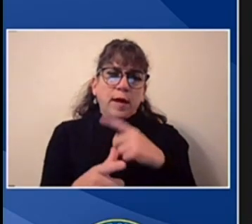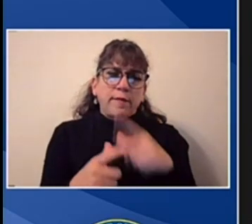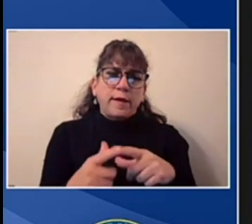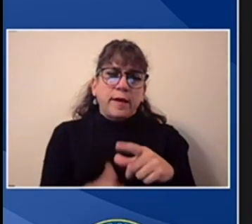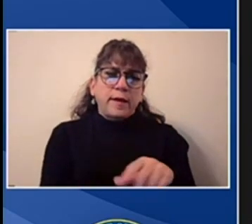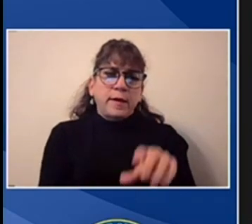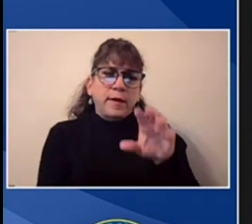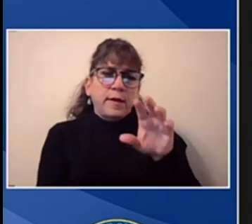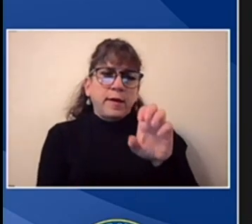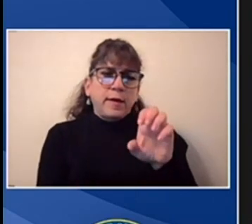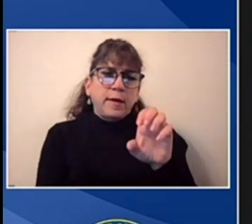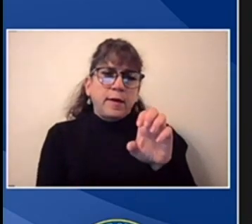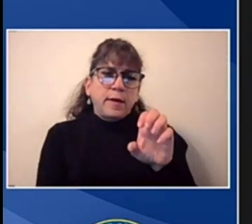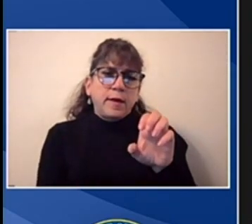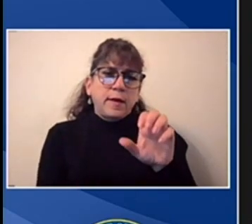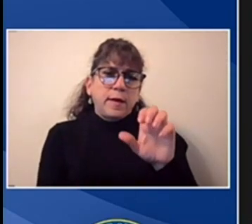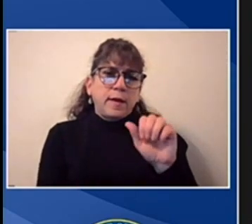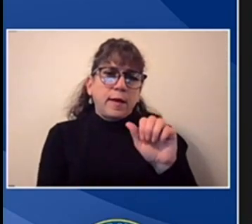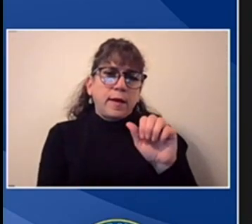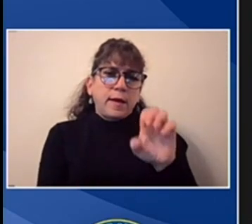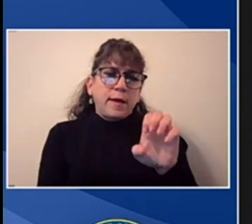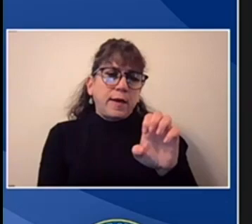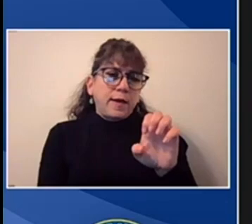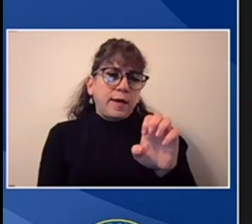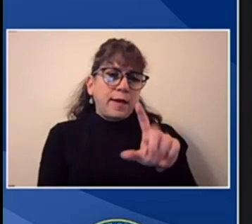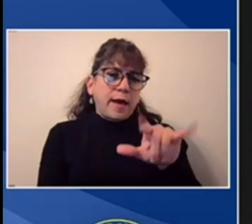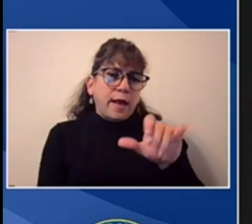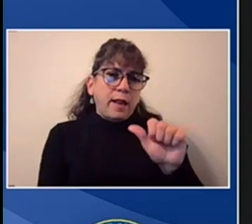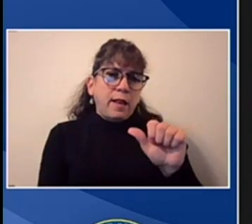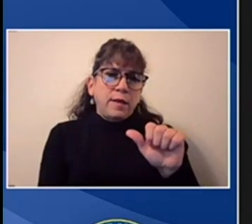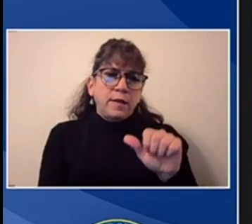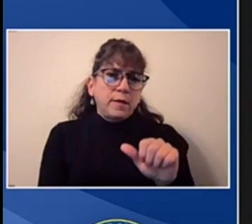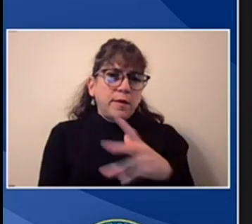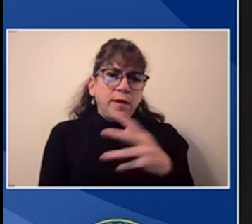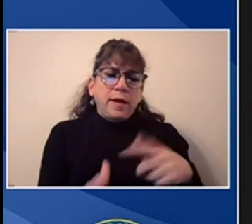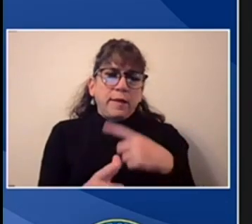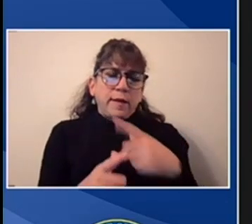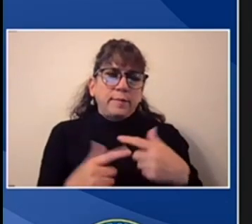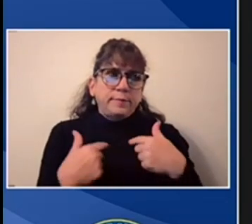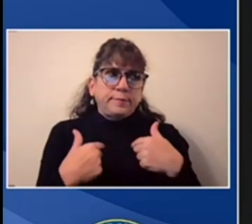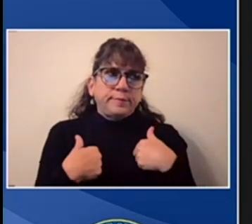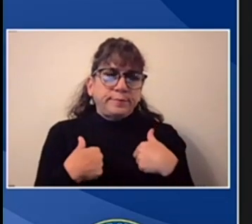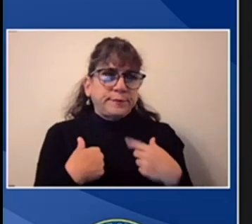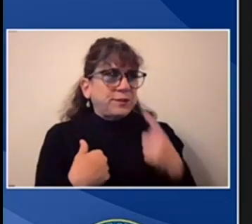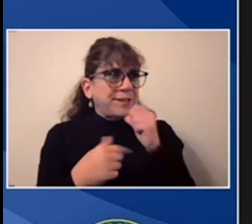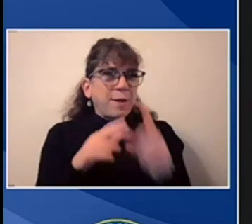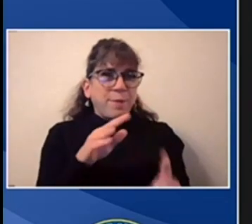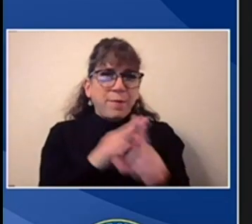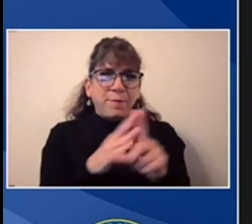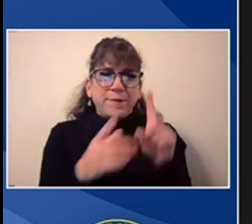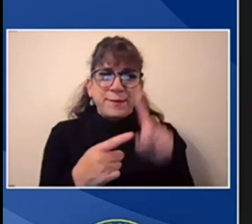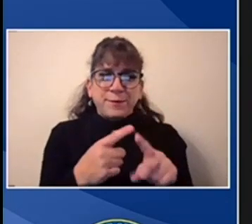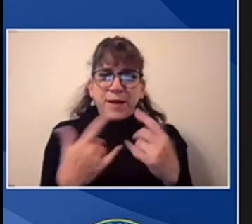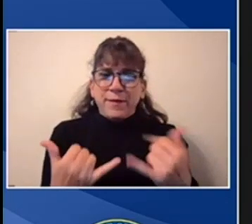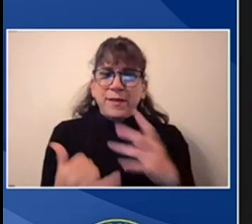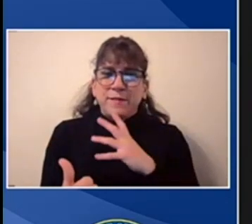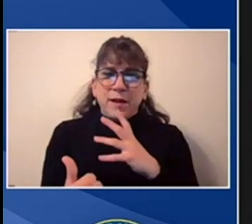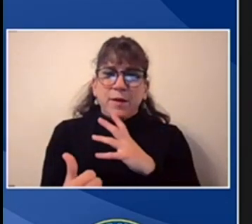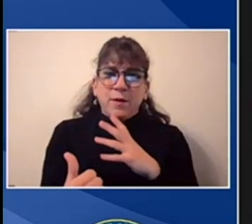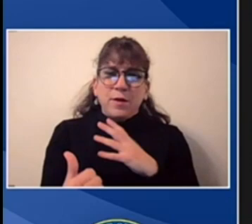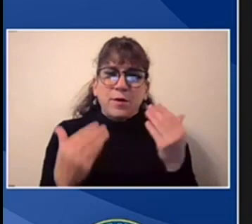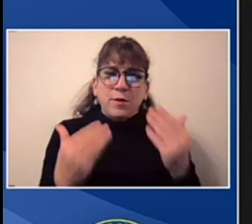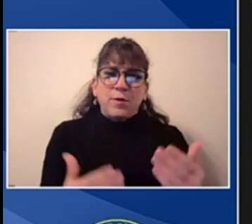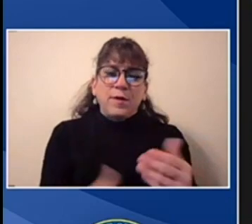I think it was Yael and then me. Sorry, Cindy. Okay. She didn't pop up until just now, so that's fine. We'll go ahead and go with